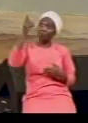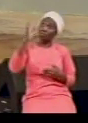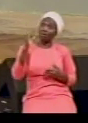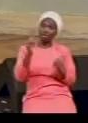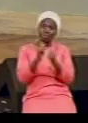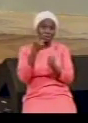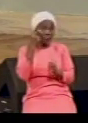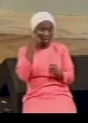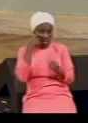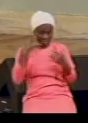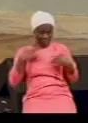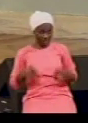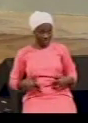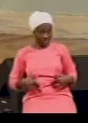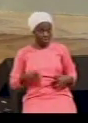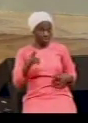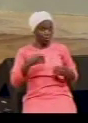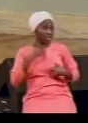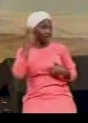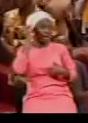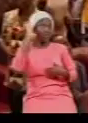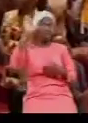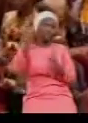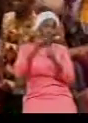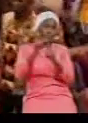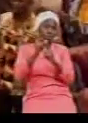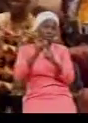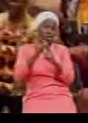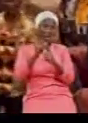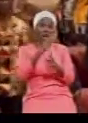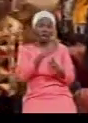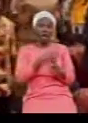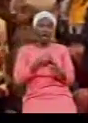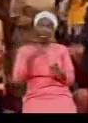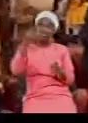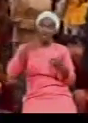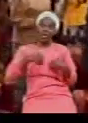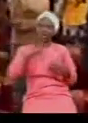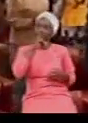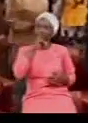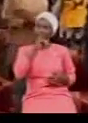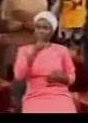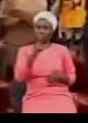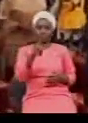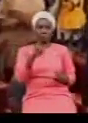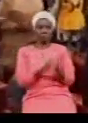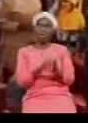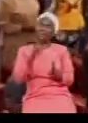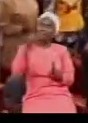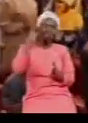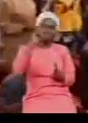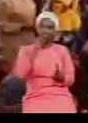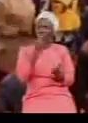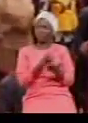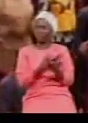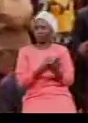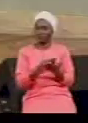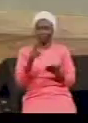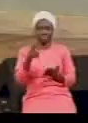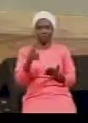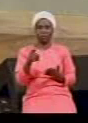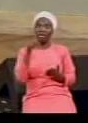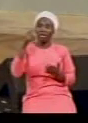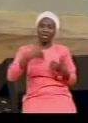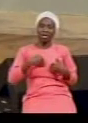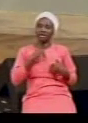physical. You have heard his word. He has assured you he will not fail you. He has assured you he